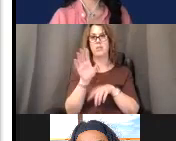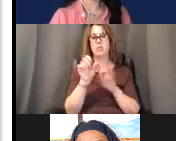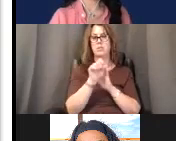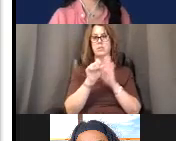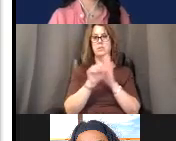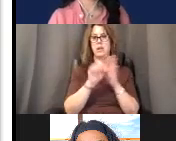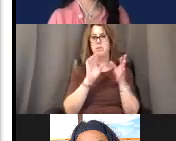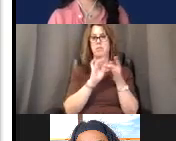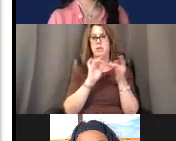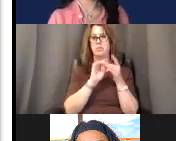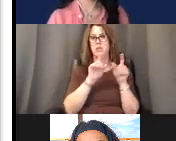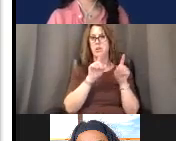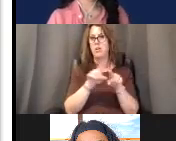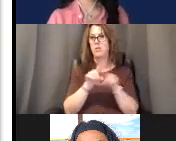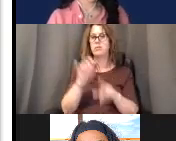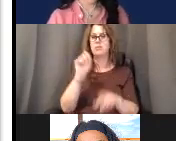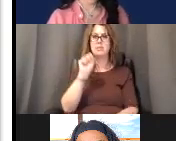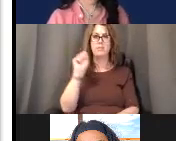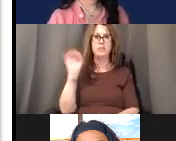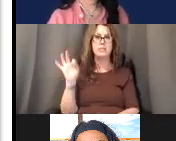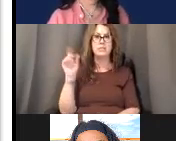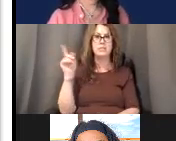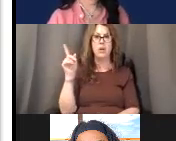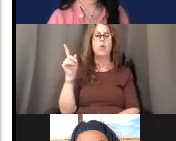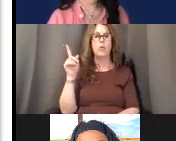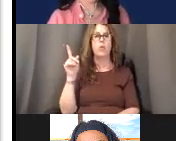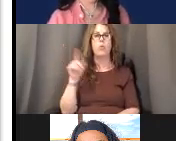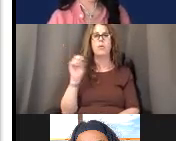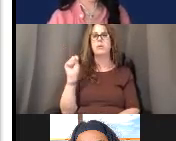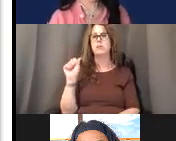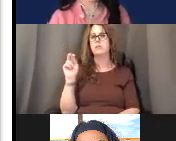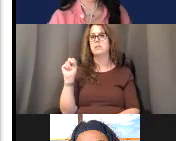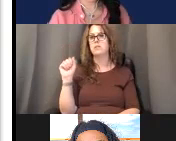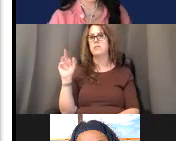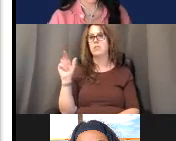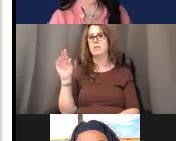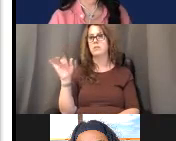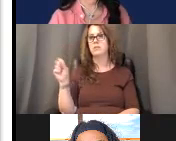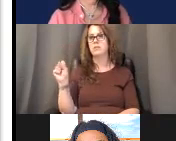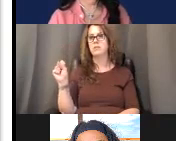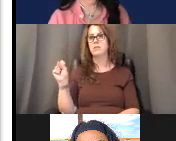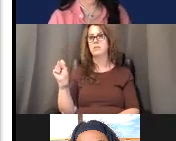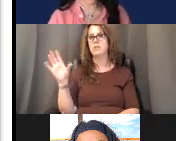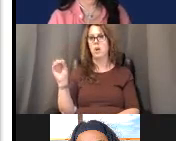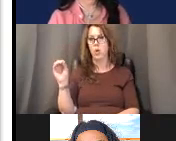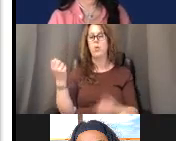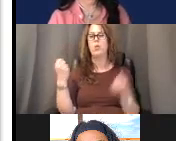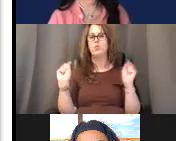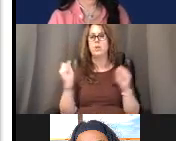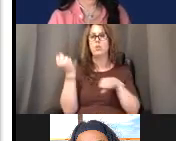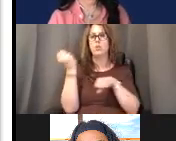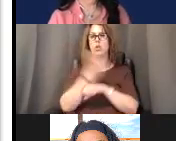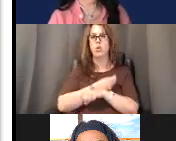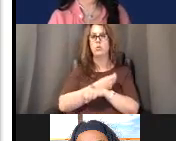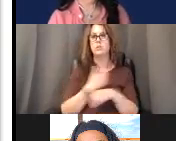San Francisco, we're also leading the work. It's not about us leading, I'm just naming it because we're in the work of closing a juvenile hall in San Francisco. And again, and coming